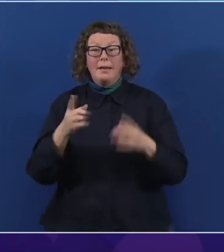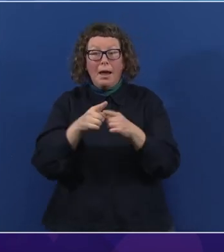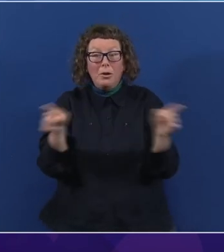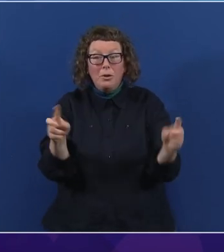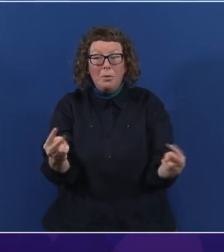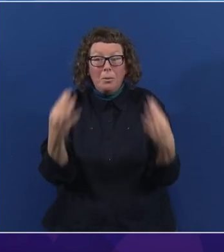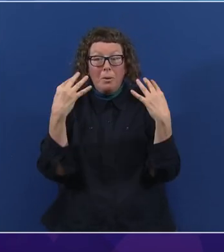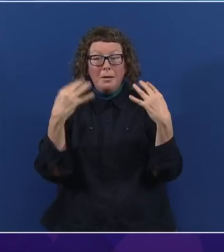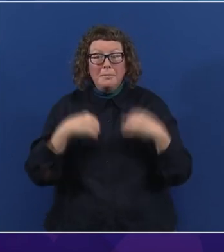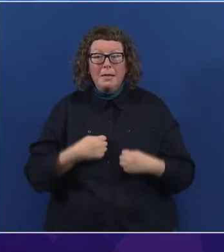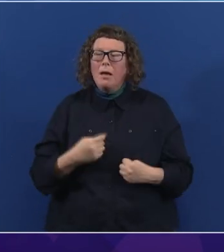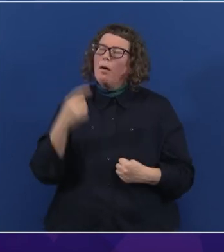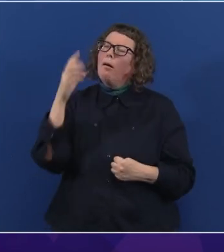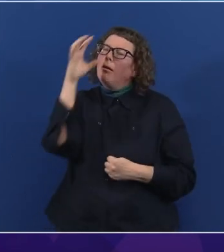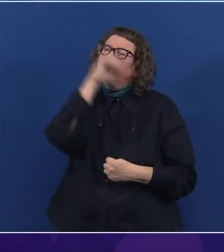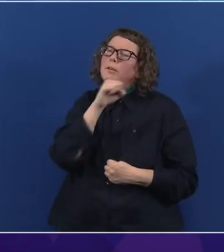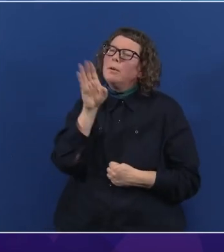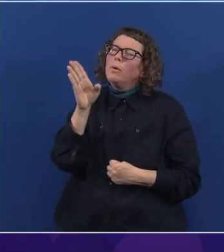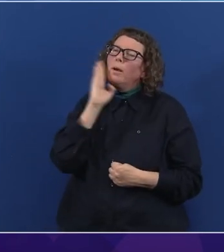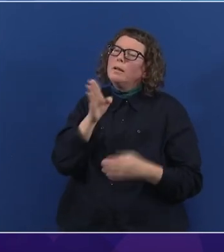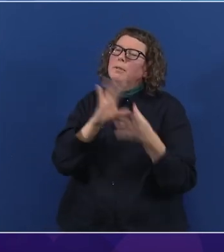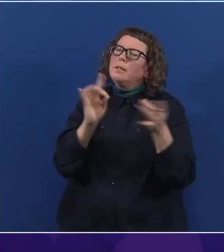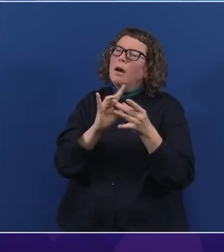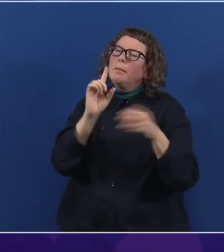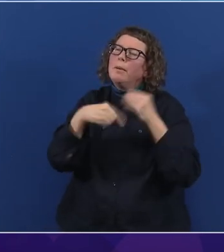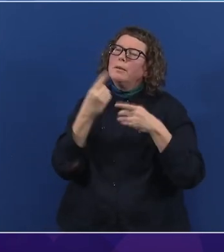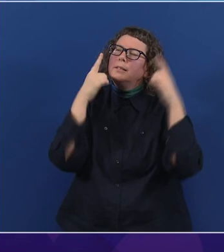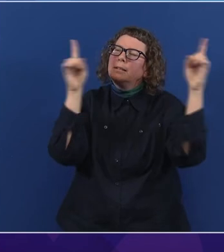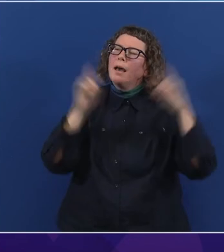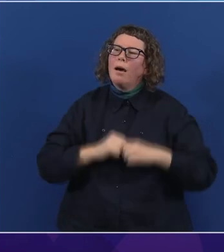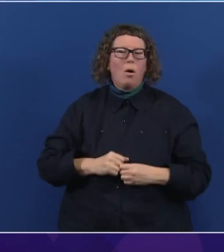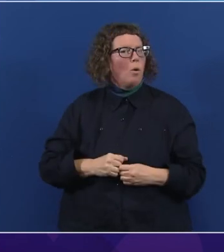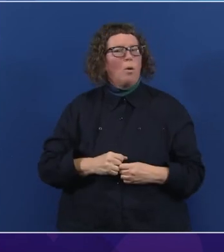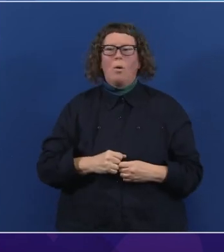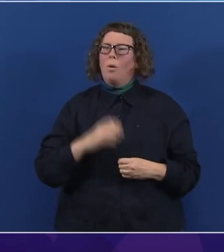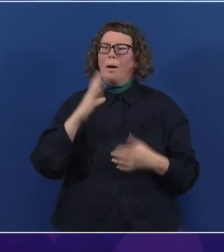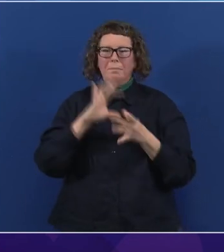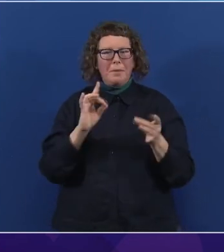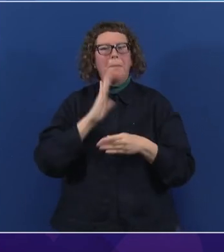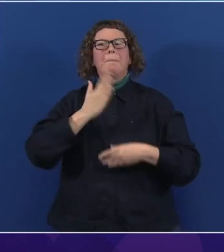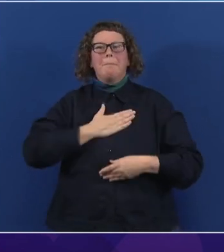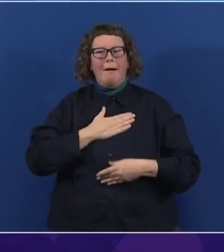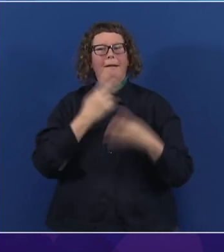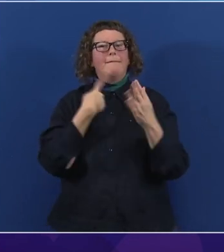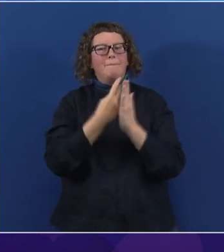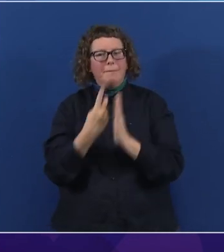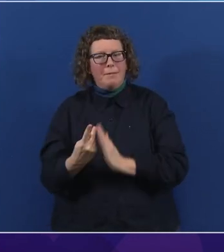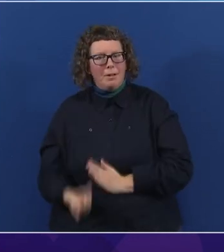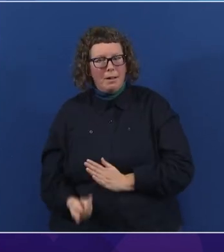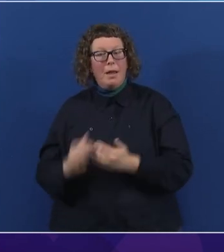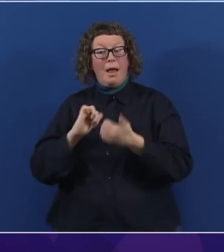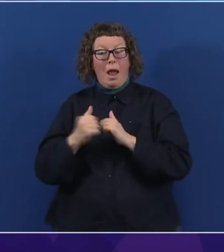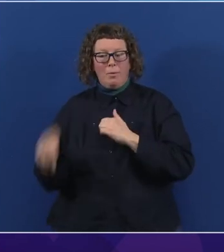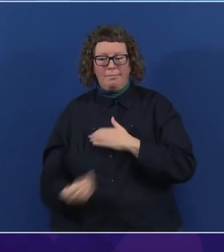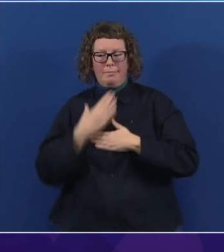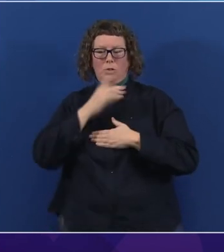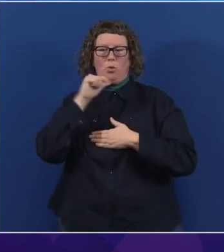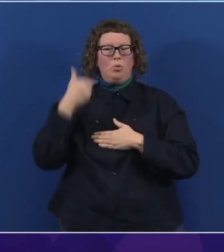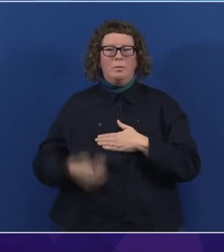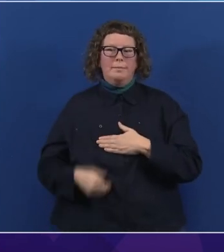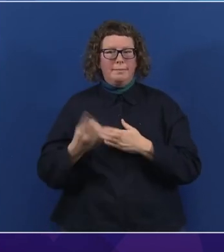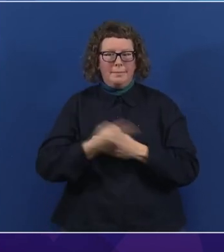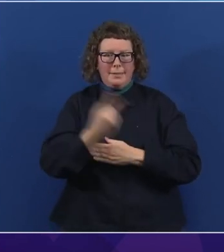about all of his accomplishments. But instead, I'll be talking about all the failures I've had so far in my life and how that shaped me to become the person I am